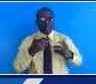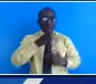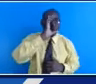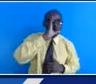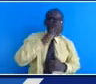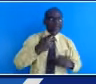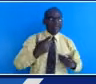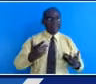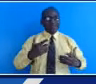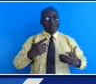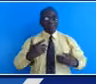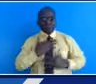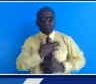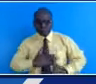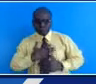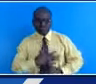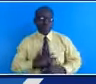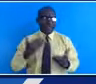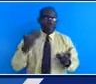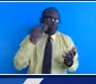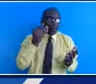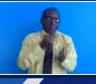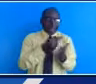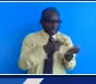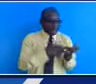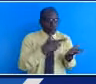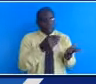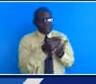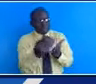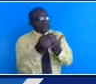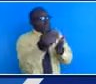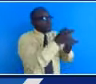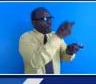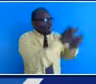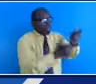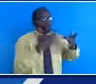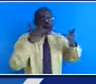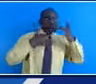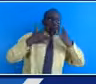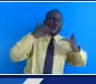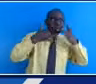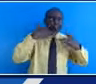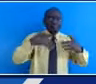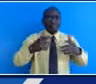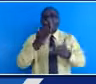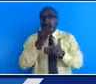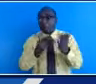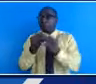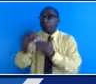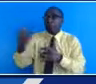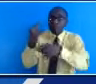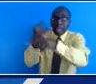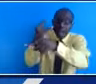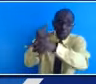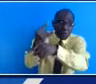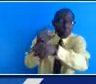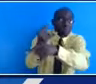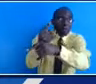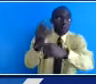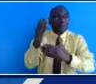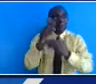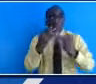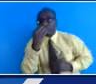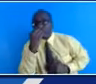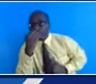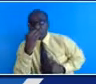the profit margin in selling alcohol is significant. When you take out food, you rarely take out alcohol with you. You have the alcohol at home, I guess,